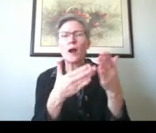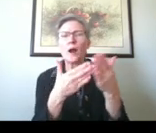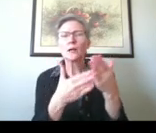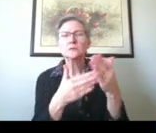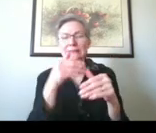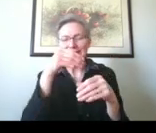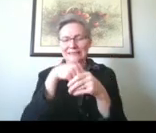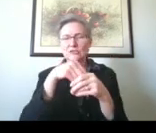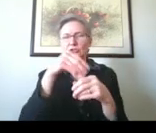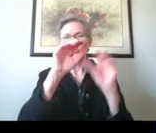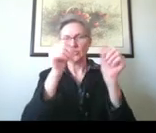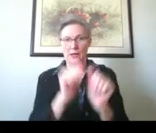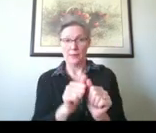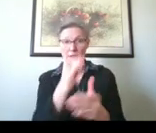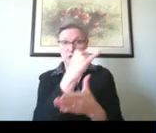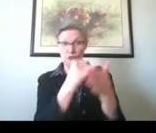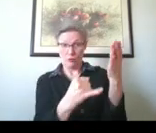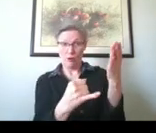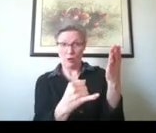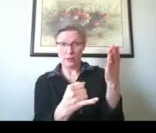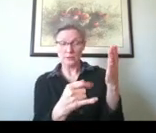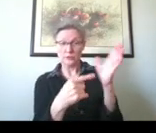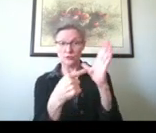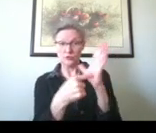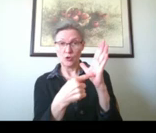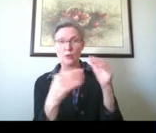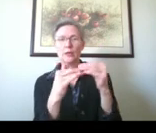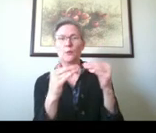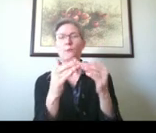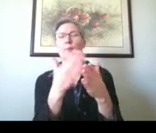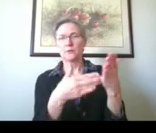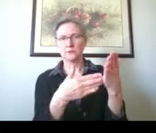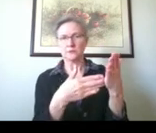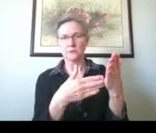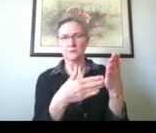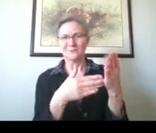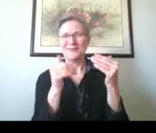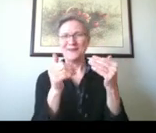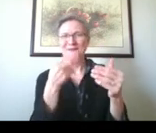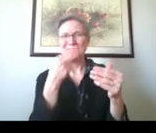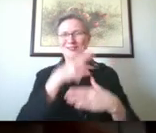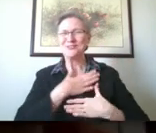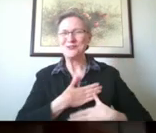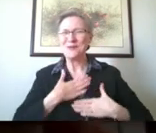in each shape and drawing to show equal parts. Have fun!